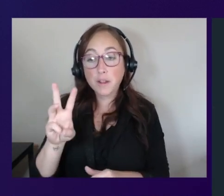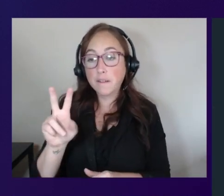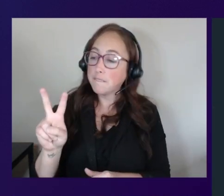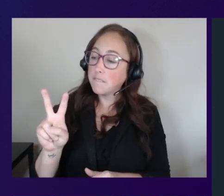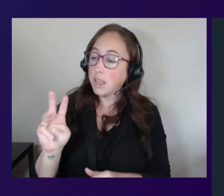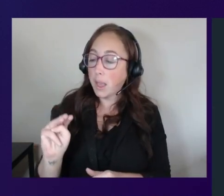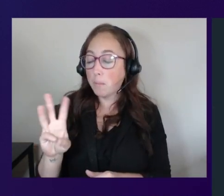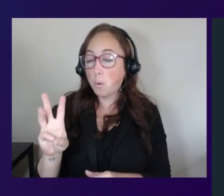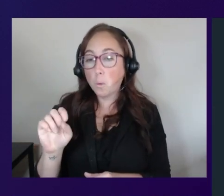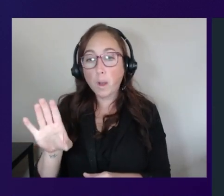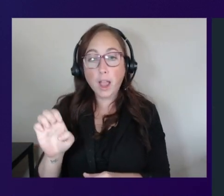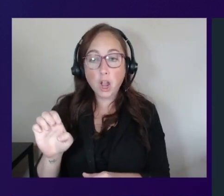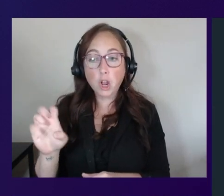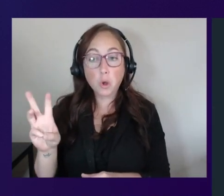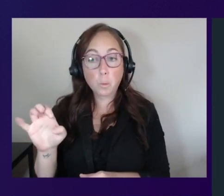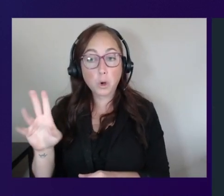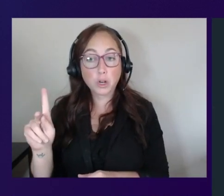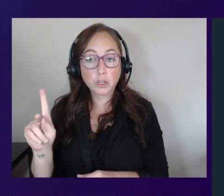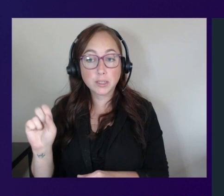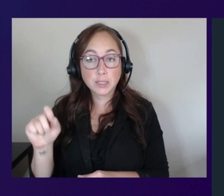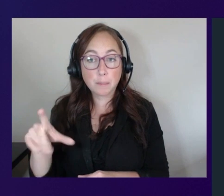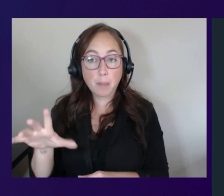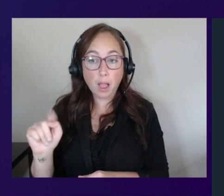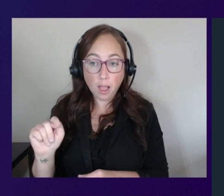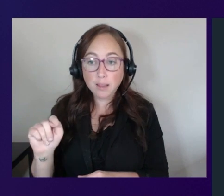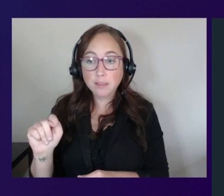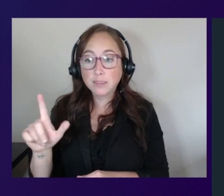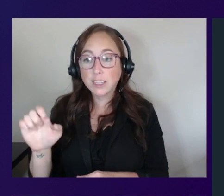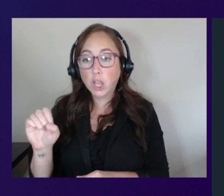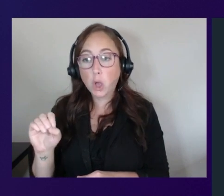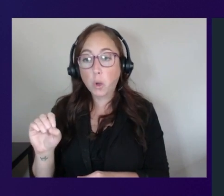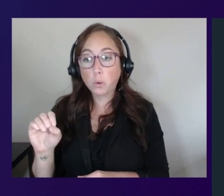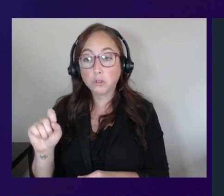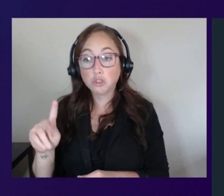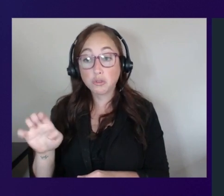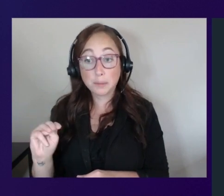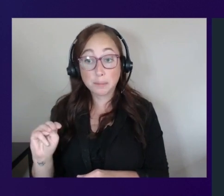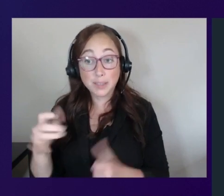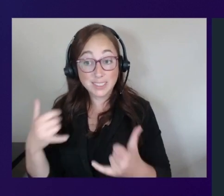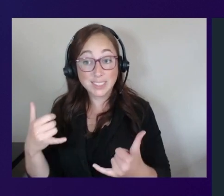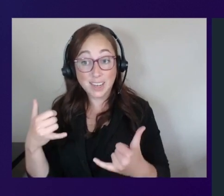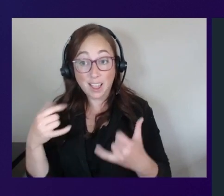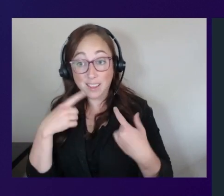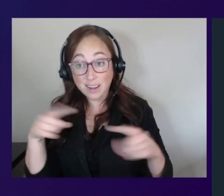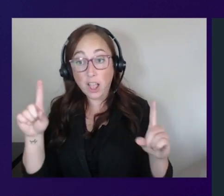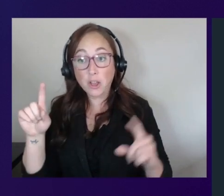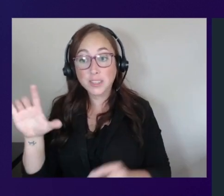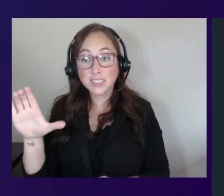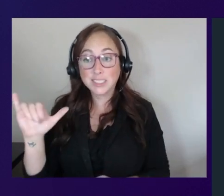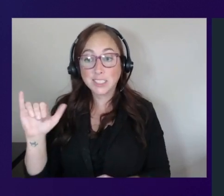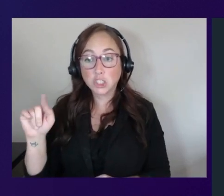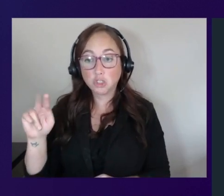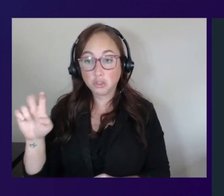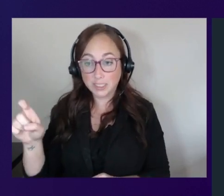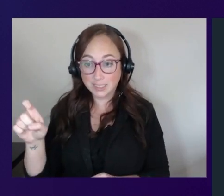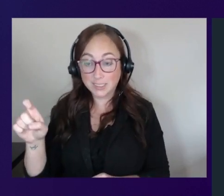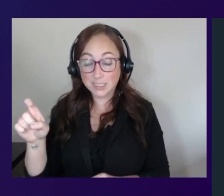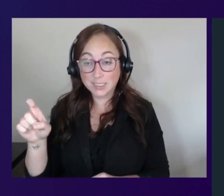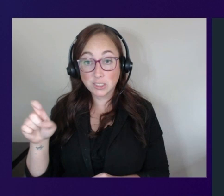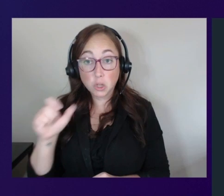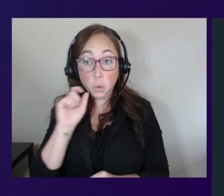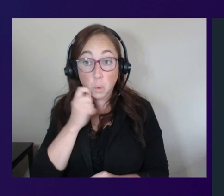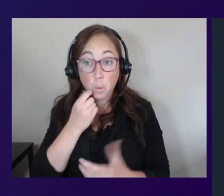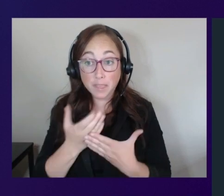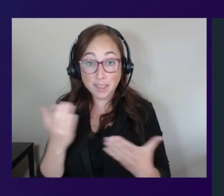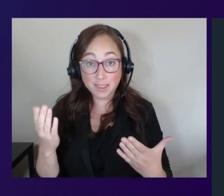WorkSpot, LeoStream, and as announced today, Citrix. Yeah, and so exciting news. we're very excited about that. And really the cool thing about Workspaces Core is